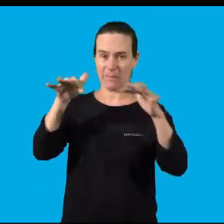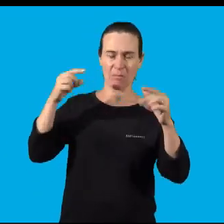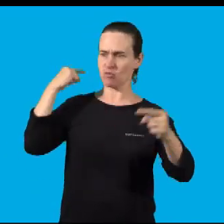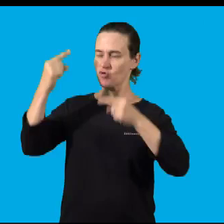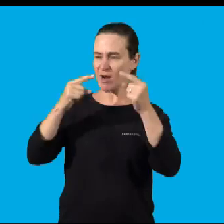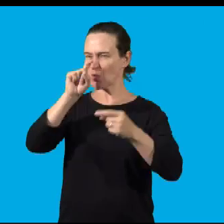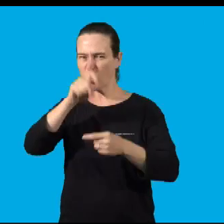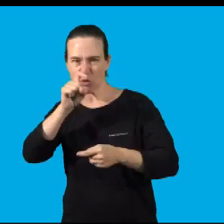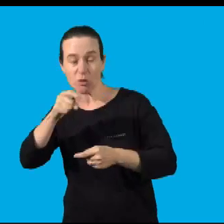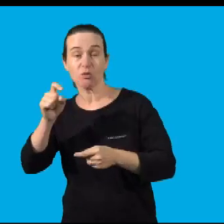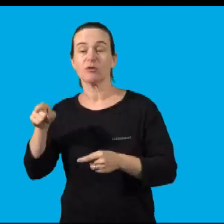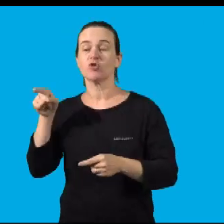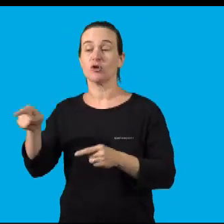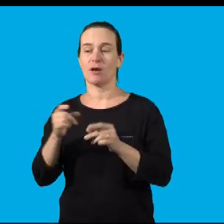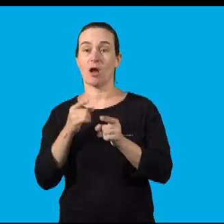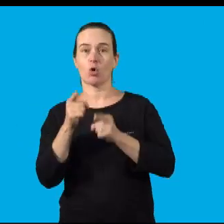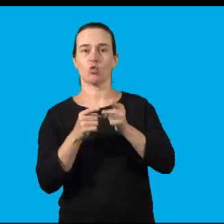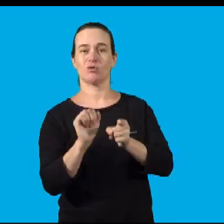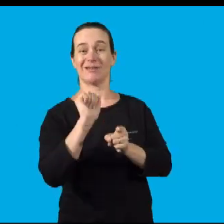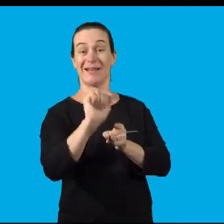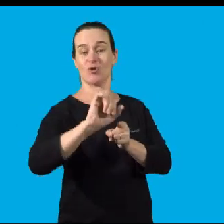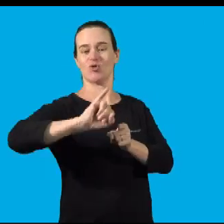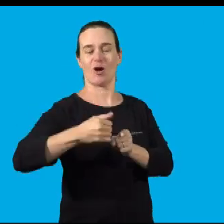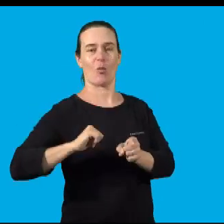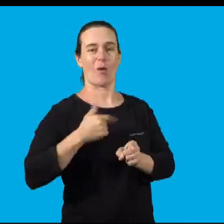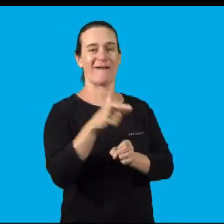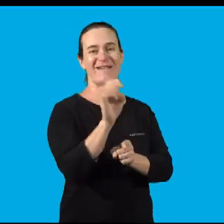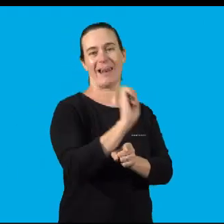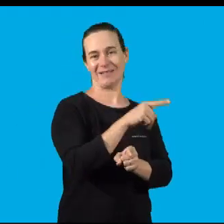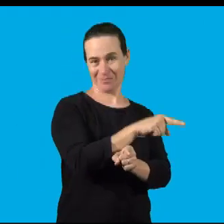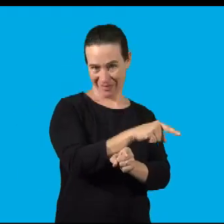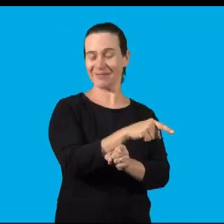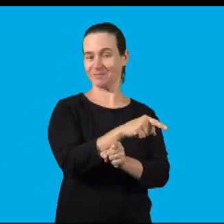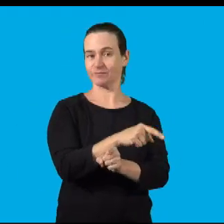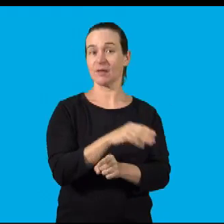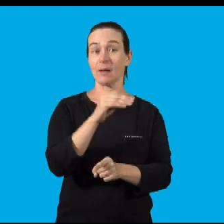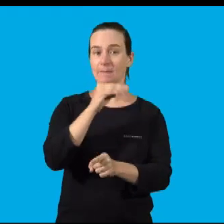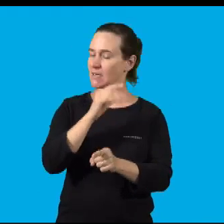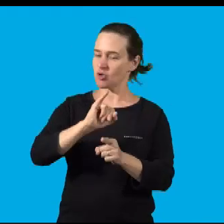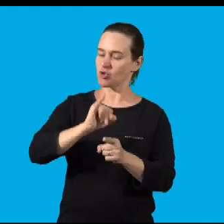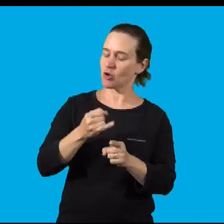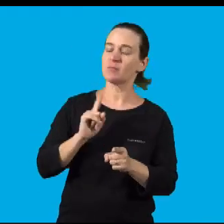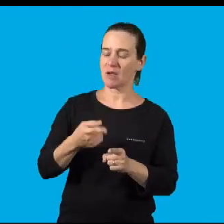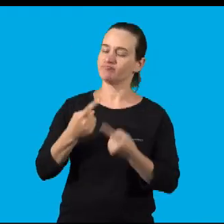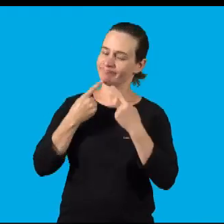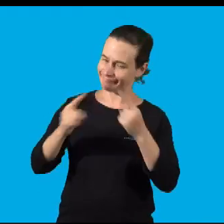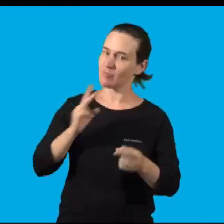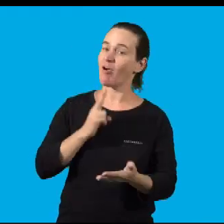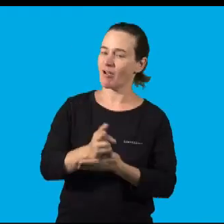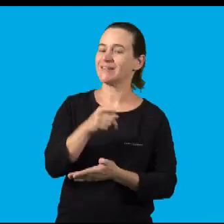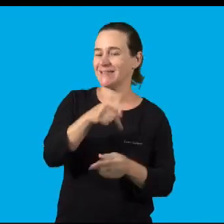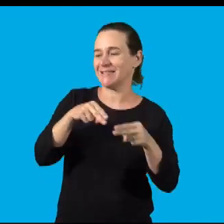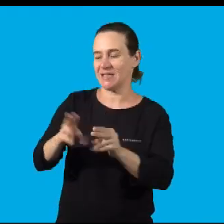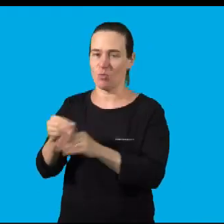hysteria of the witch trials to falsely accuse Elizabeth, John's wife. This leads to John exposing the truth of his